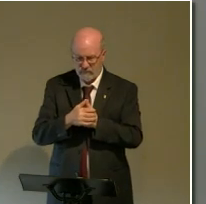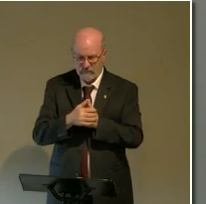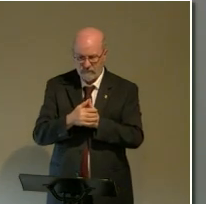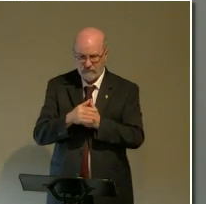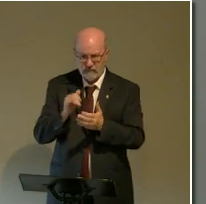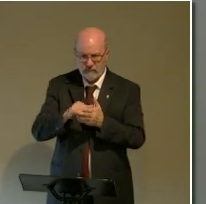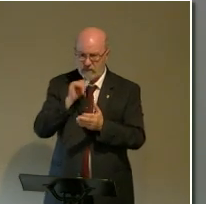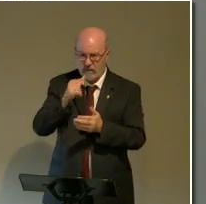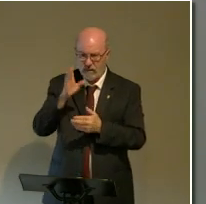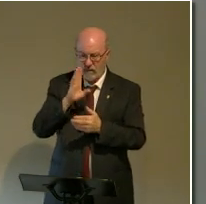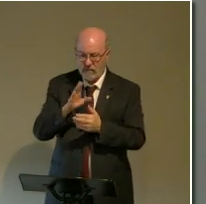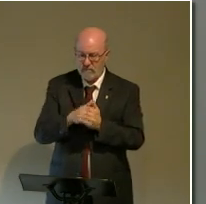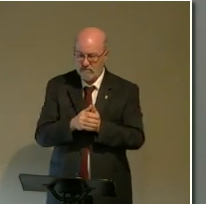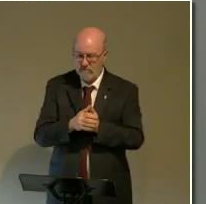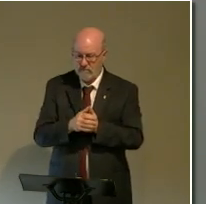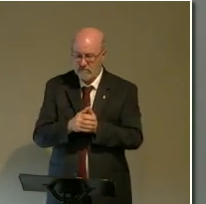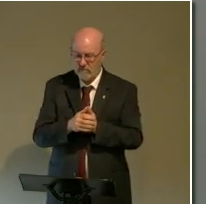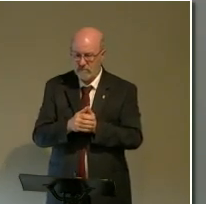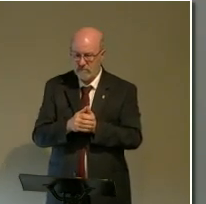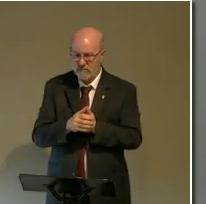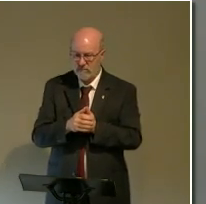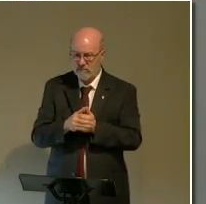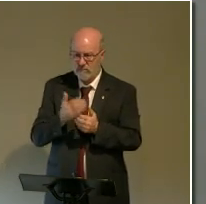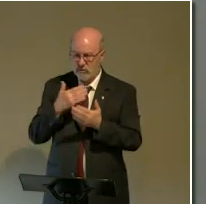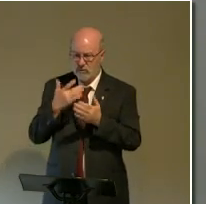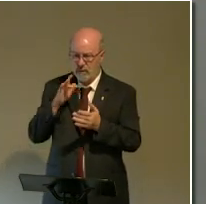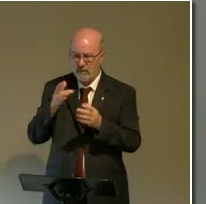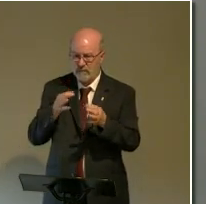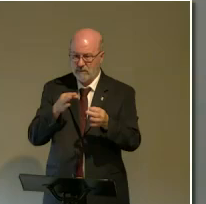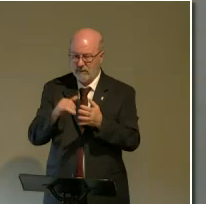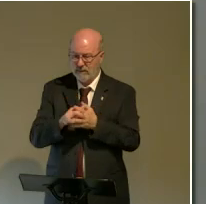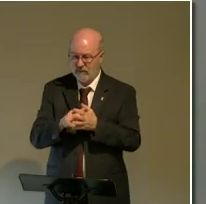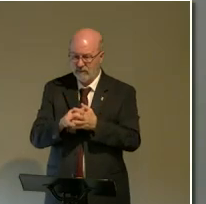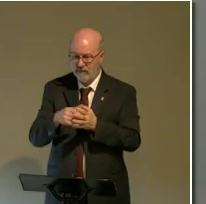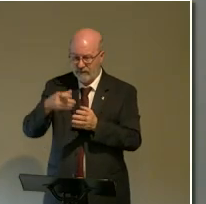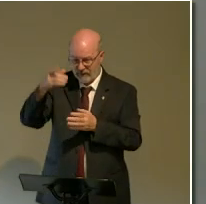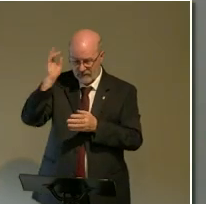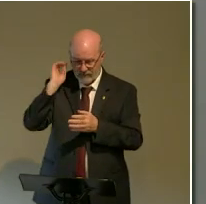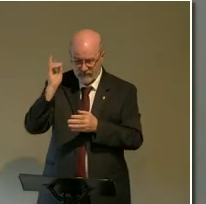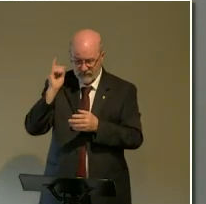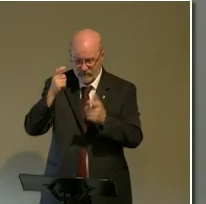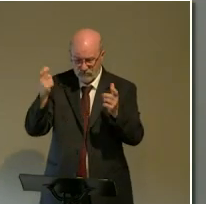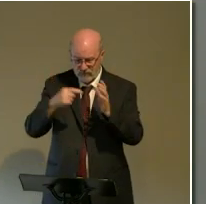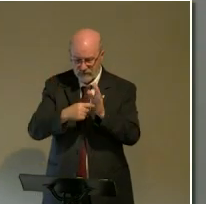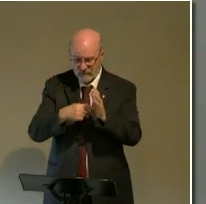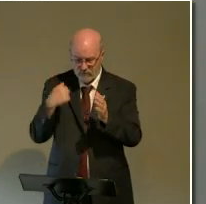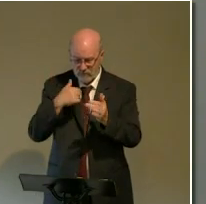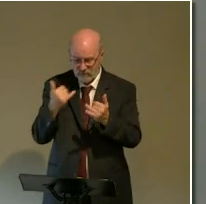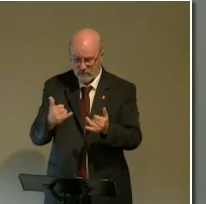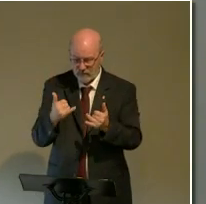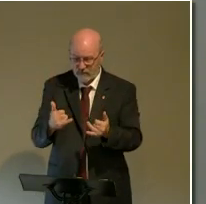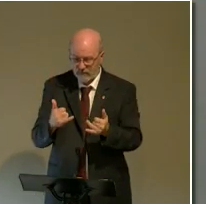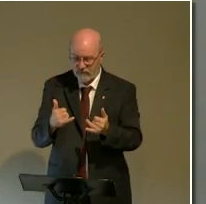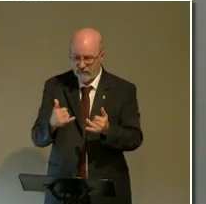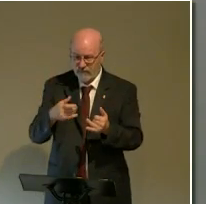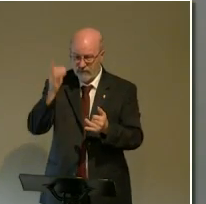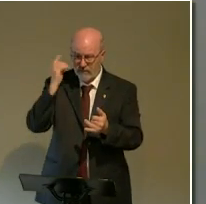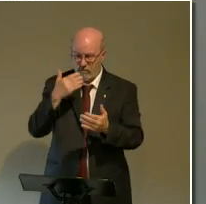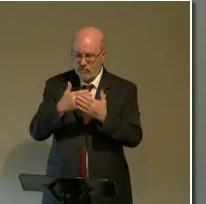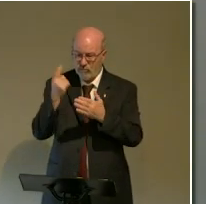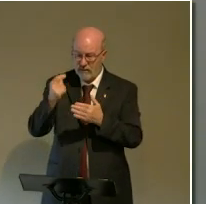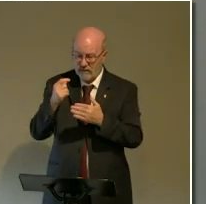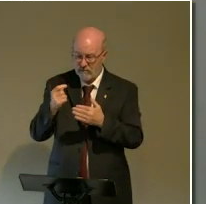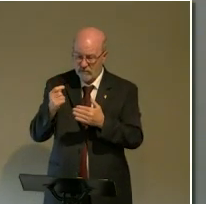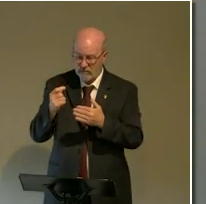If that's not God, good luck explaining that. Daniel is a great example to us today. Daniel had a good